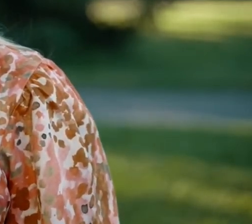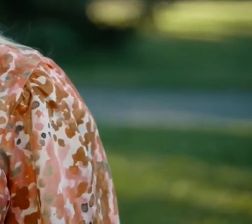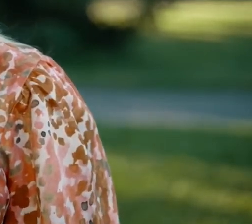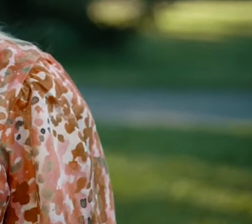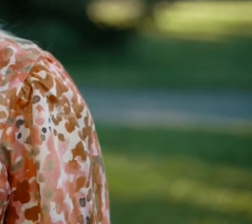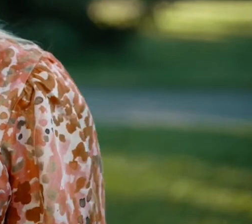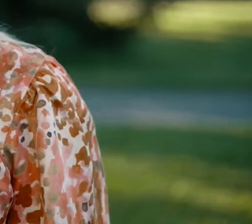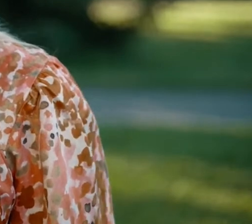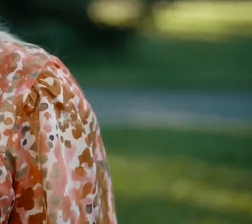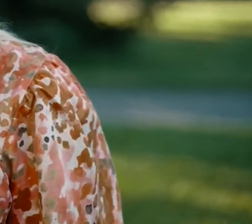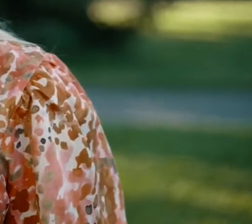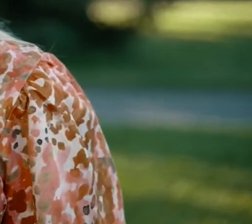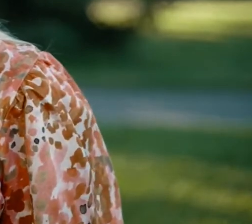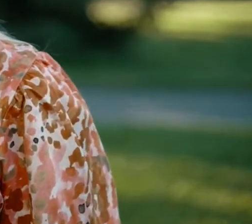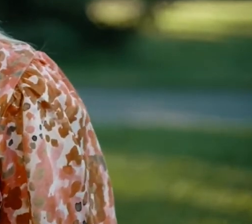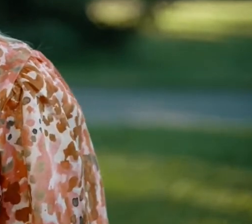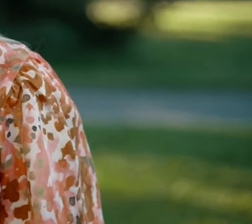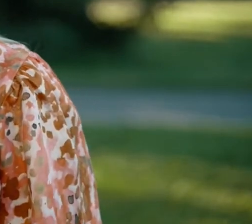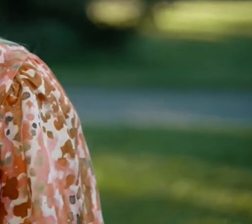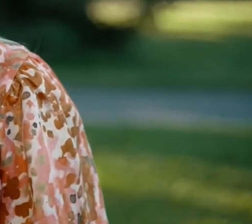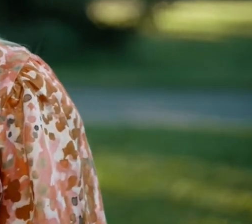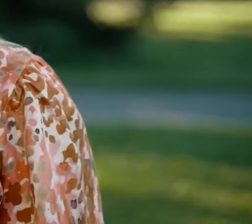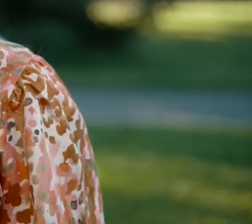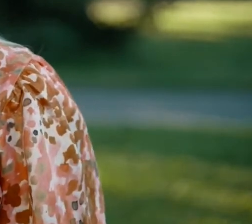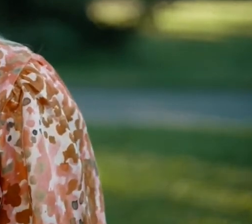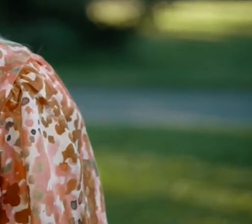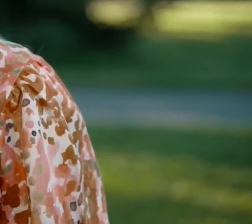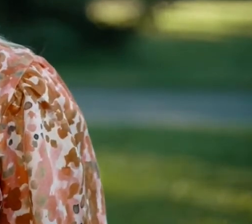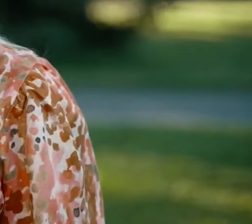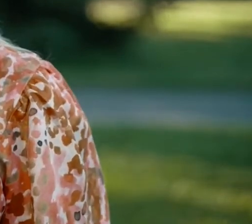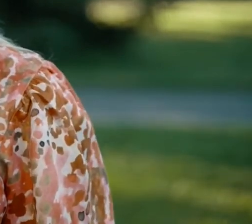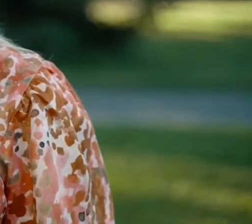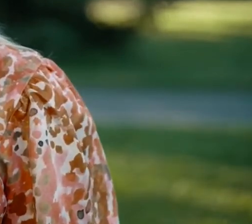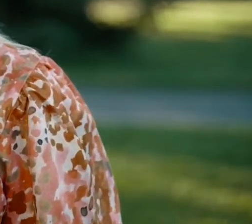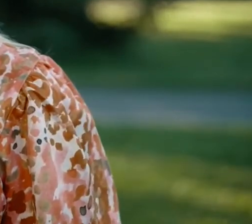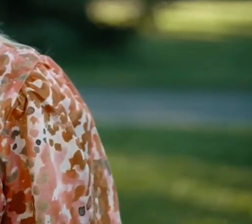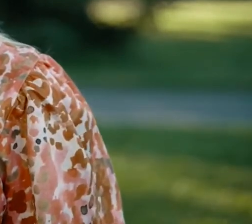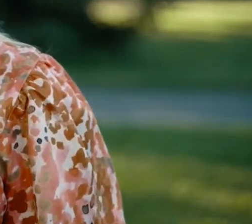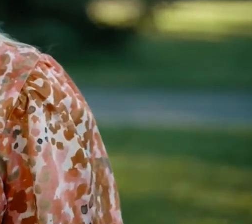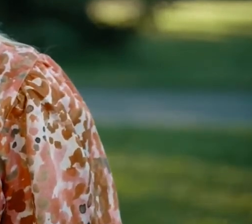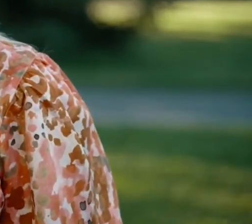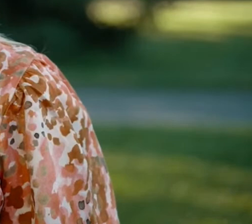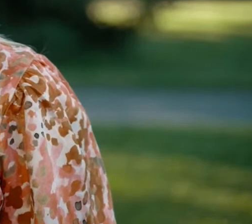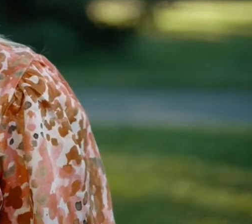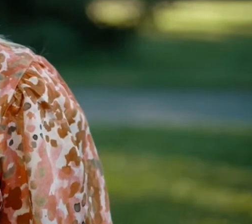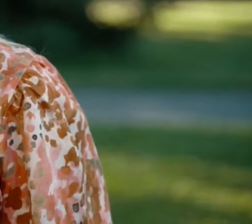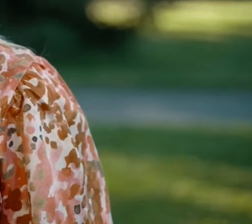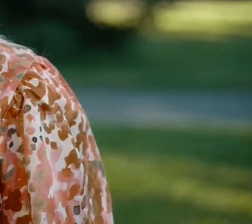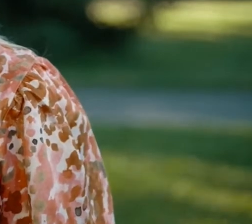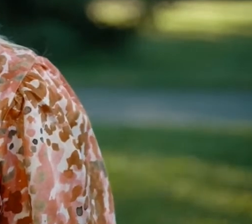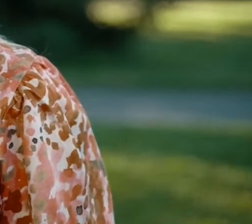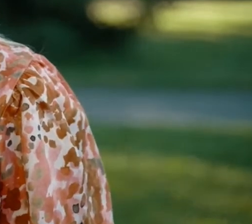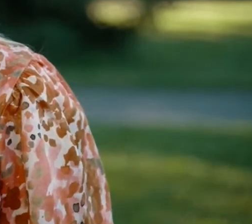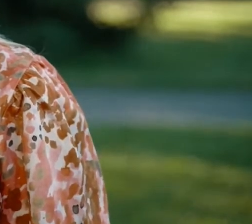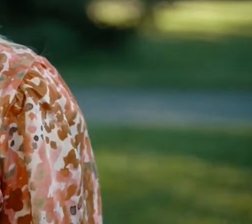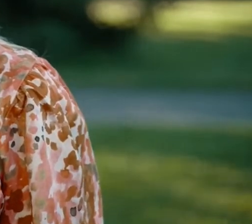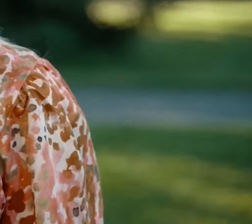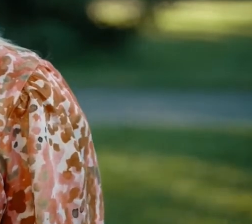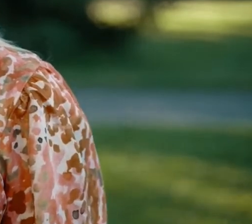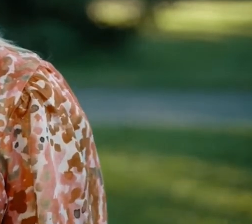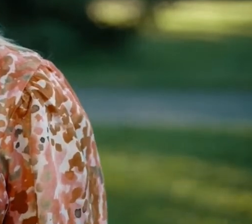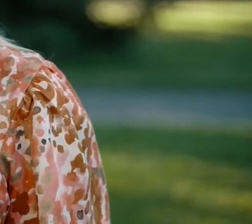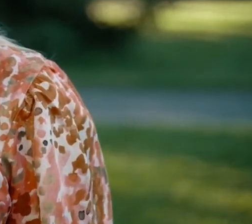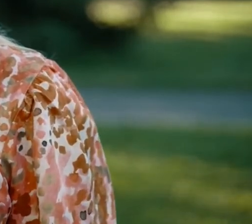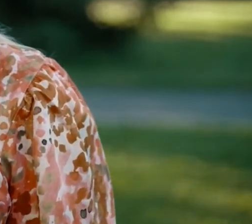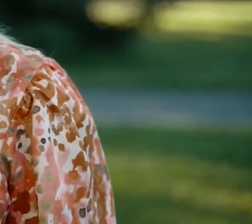nationally. The total income and job impacts of all the 40 national parks in Finland in 2021 were